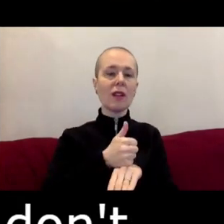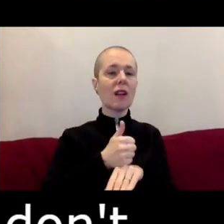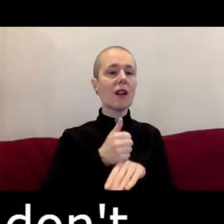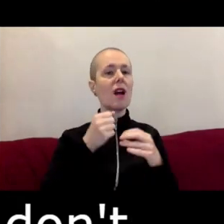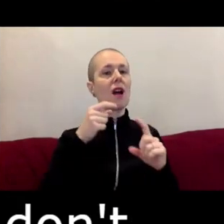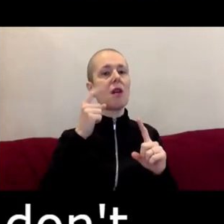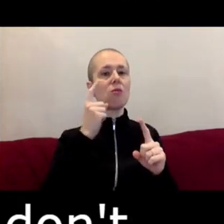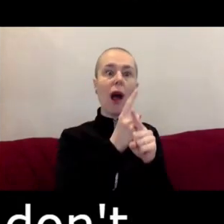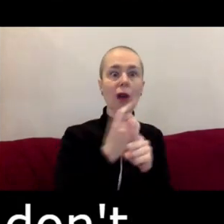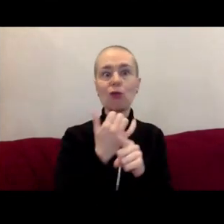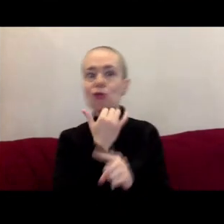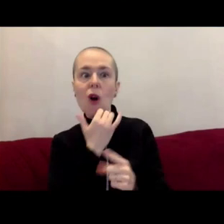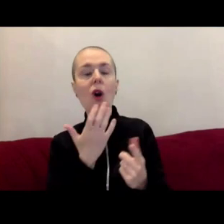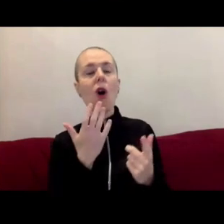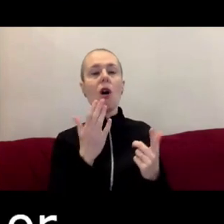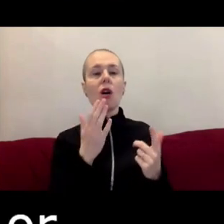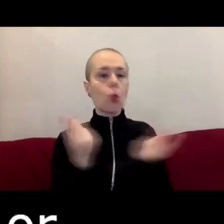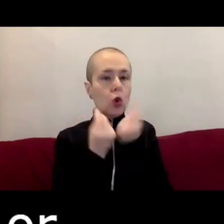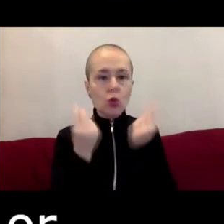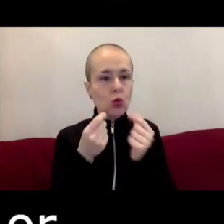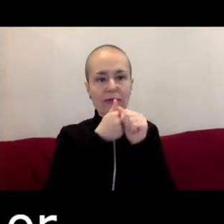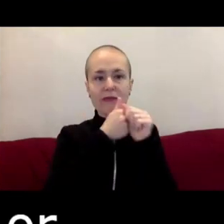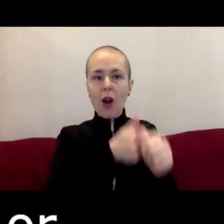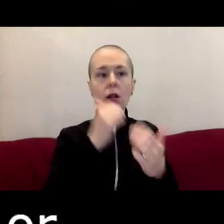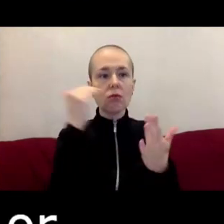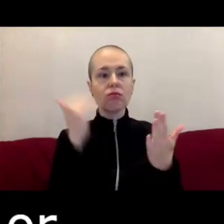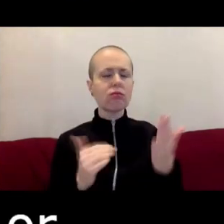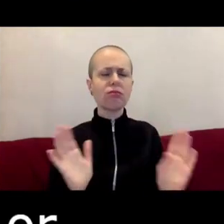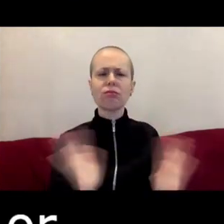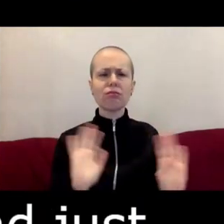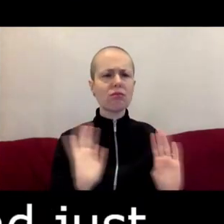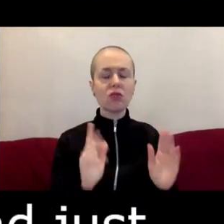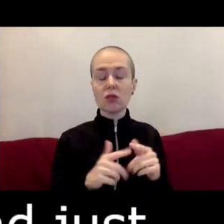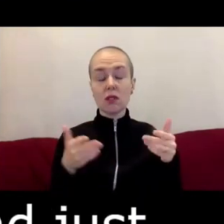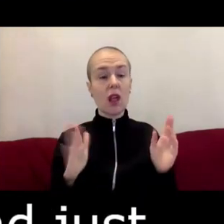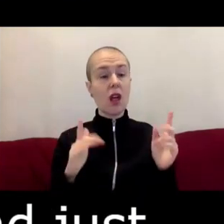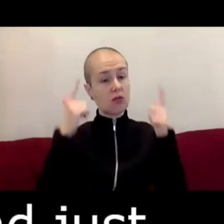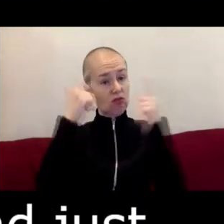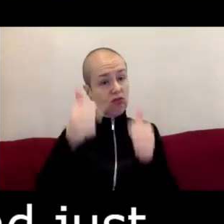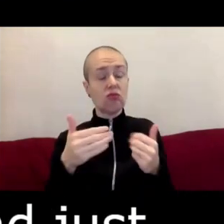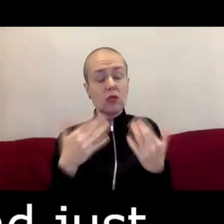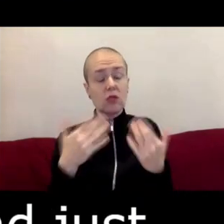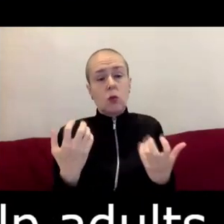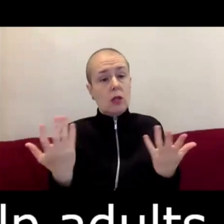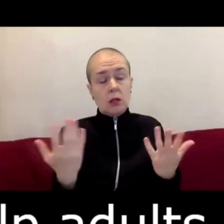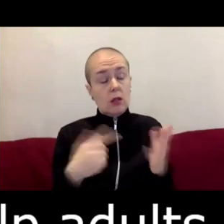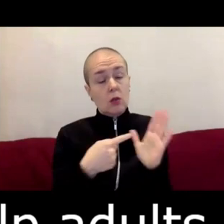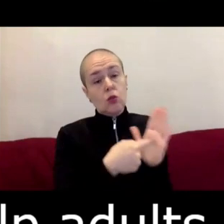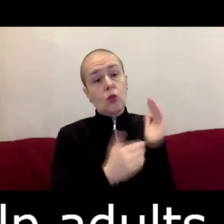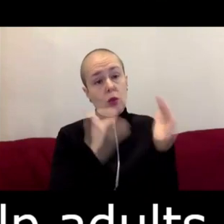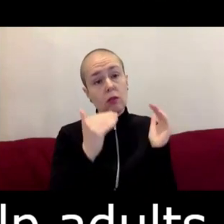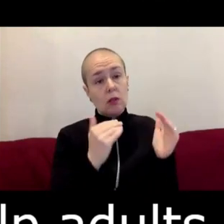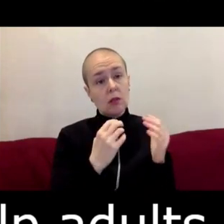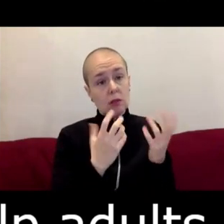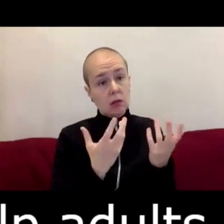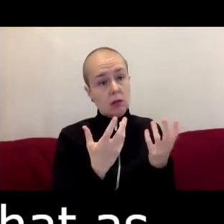too many right or wrong sort of thing, and just say, go at it, and then help adults kind of see the value in that as well.